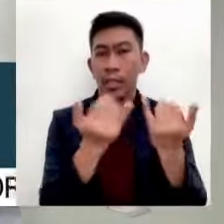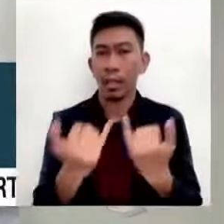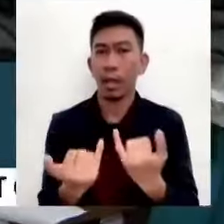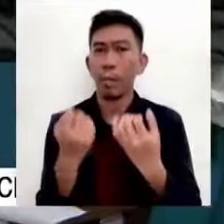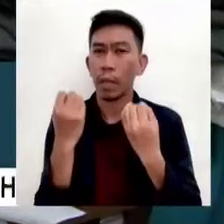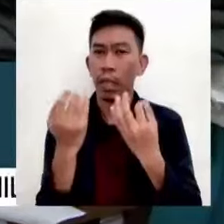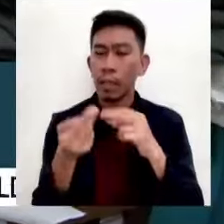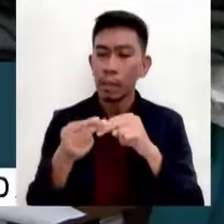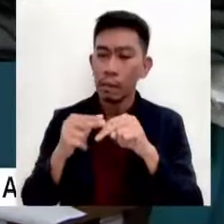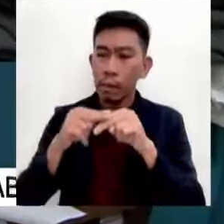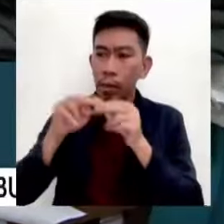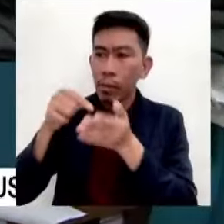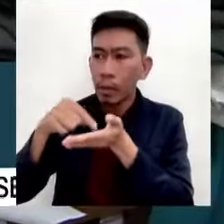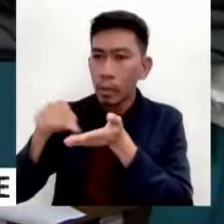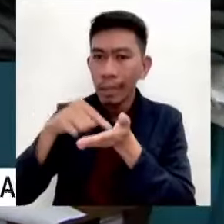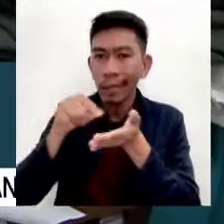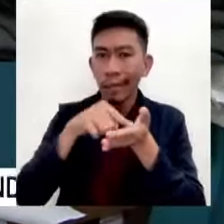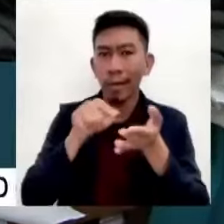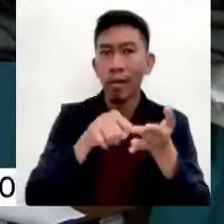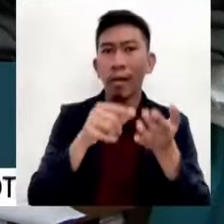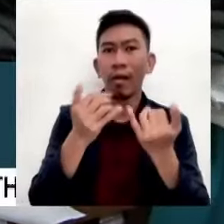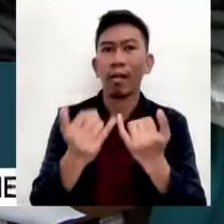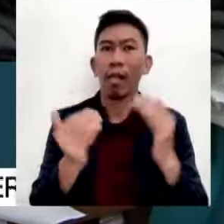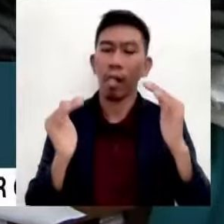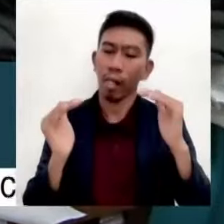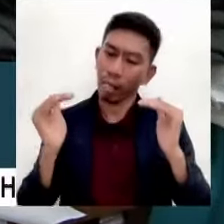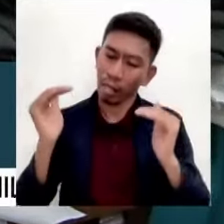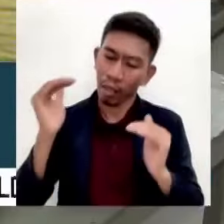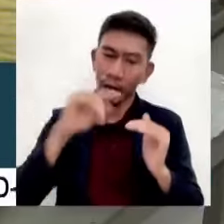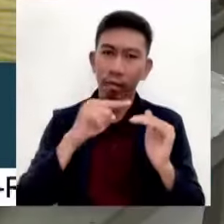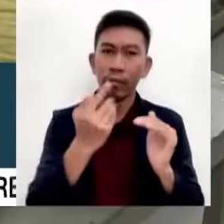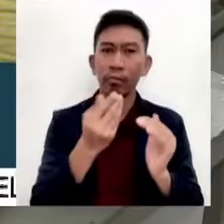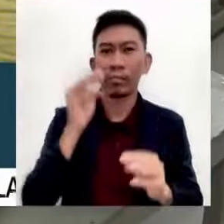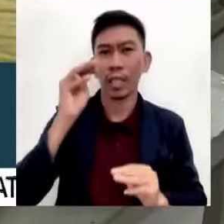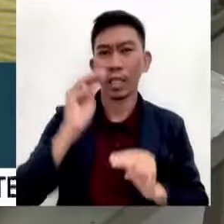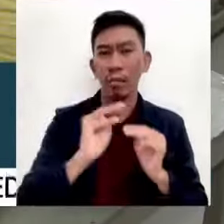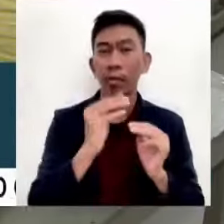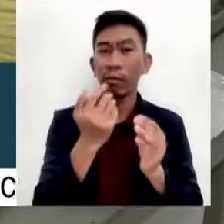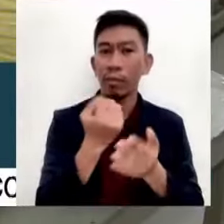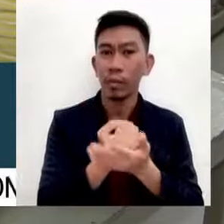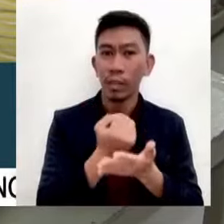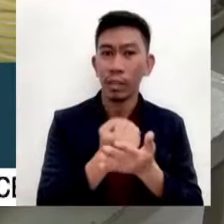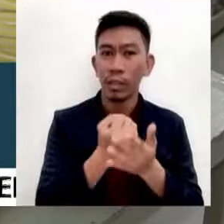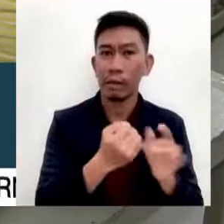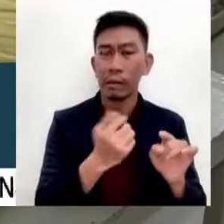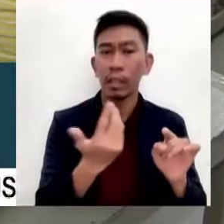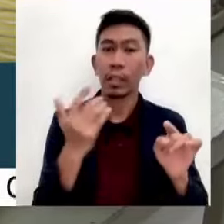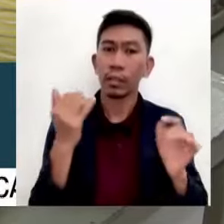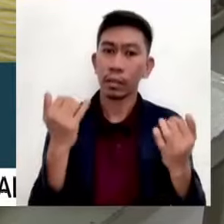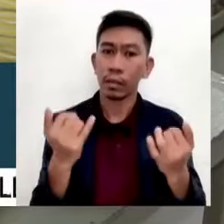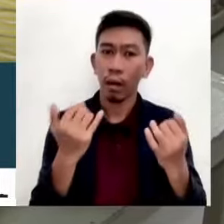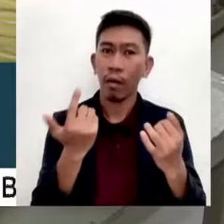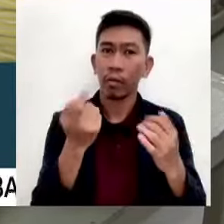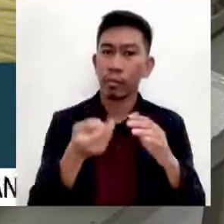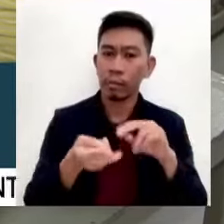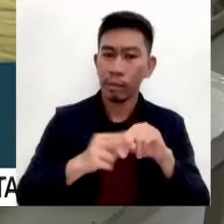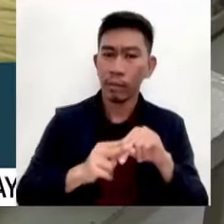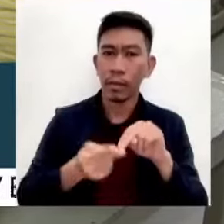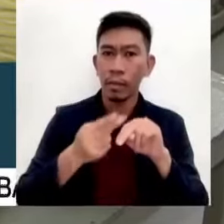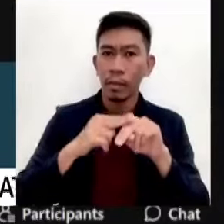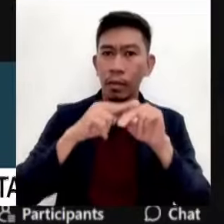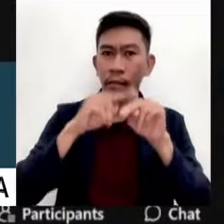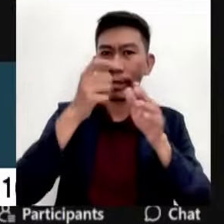has significantly eroded the value of the minimum wage, with high inflation expected to persist until